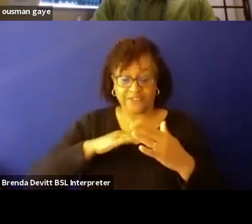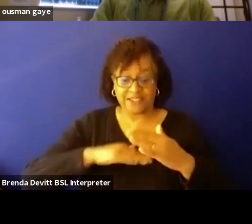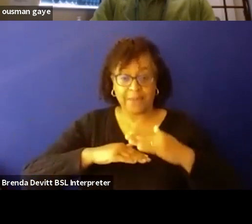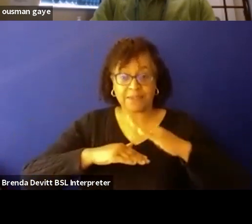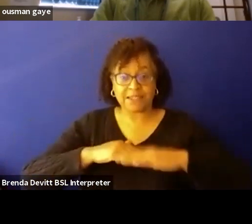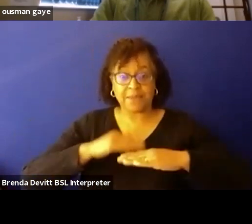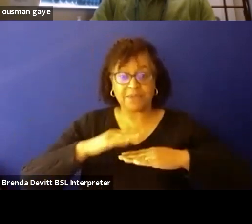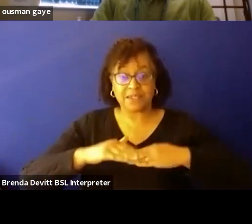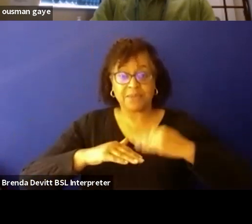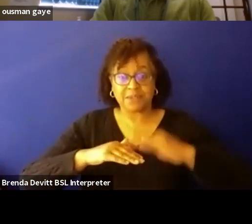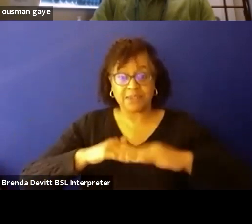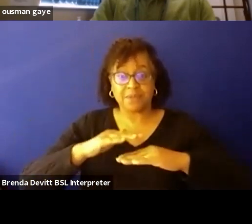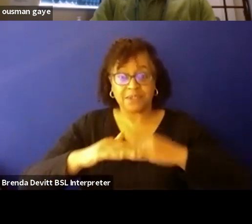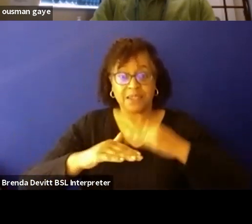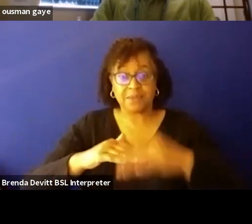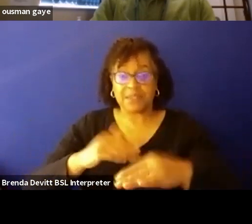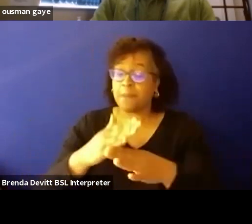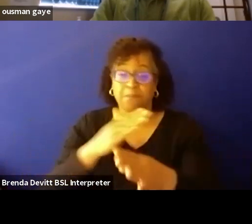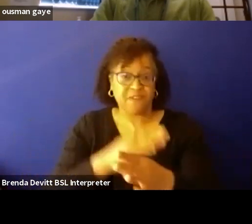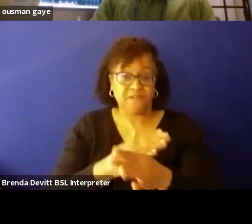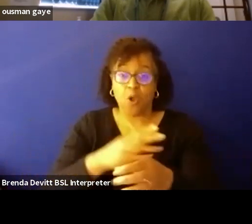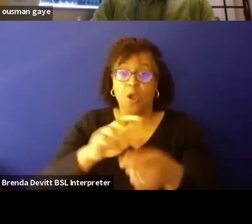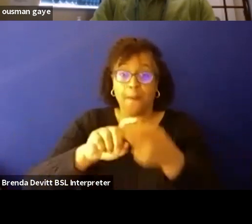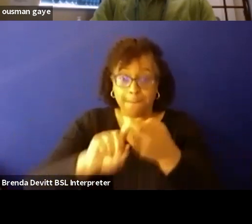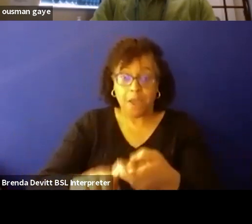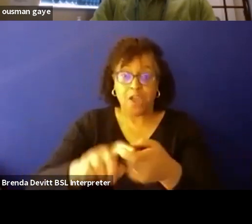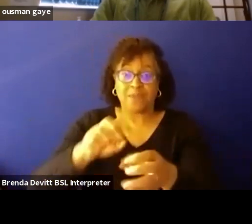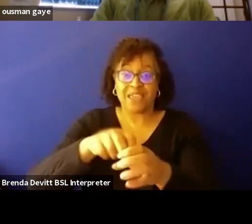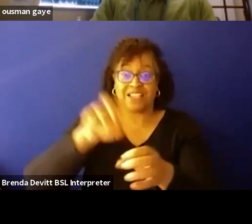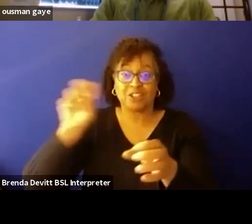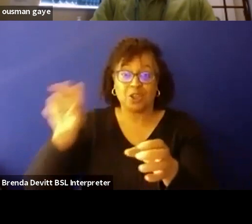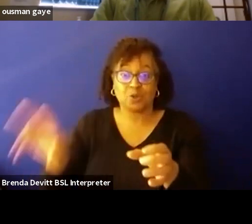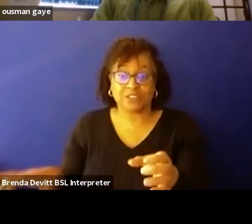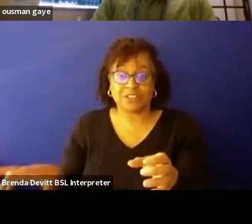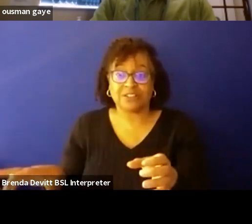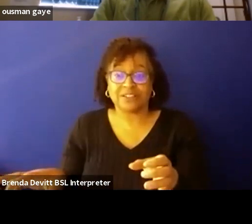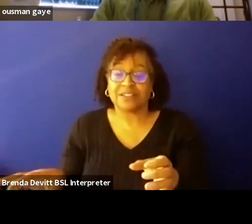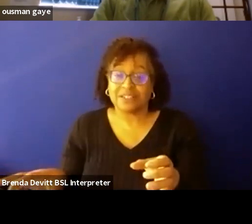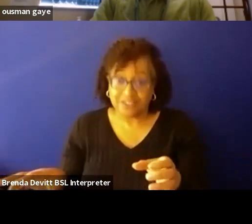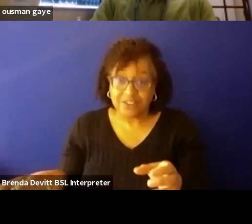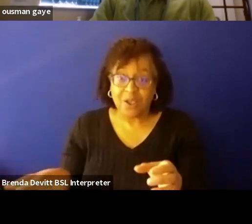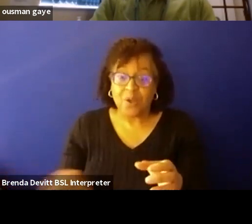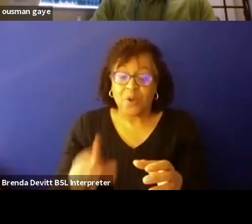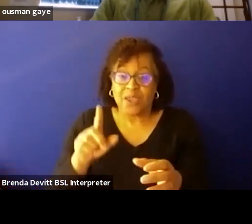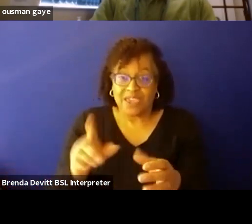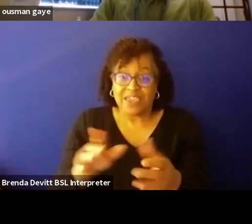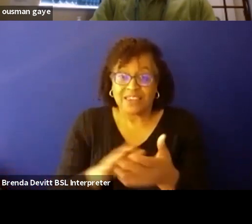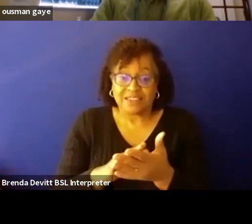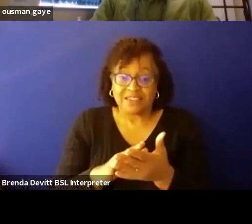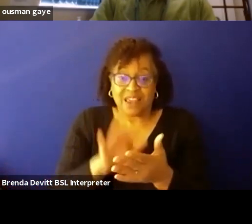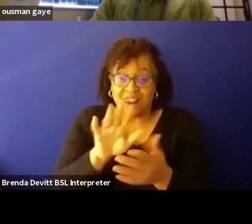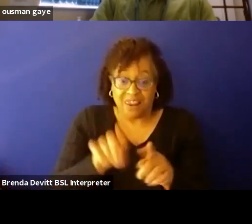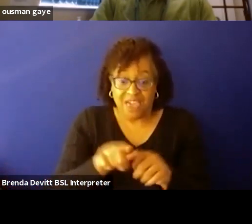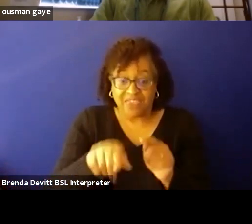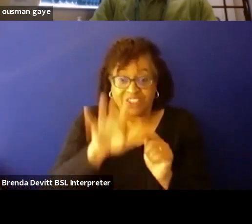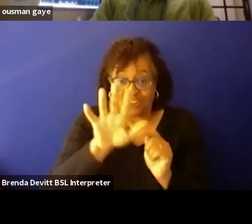through, like you know, it does work in terms of you do this, then this, then this, then this. It's like a flow chart, yes and no at